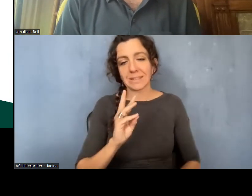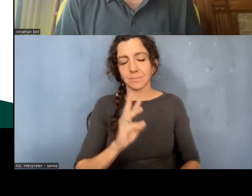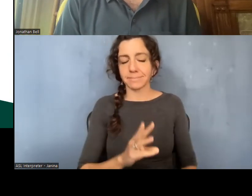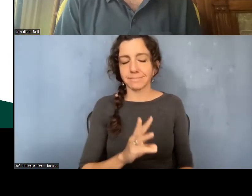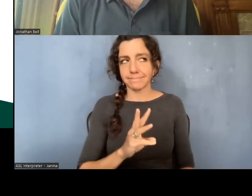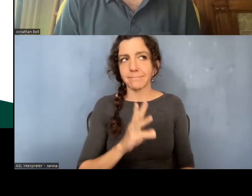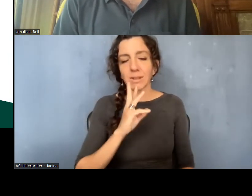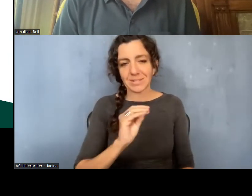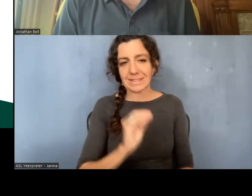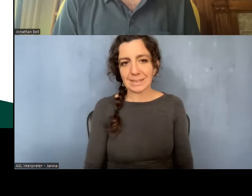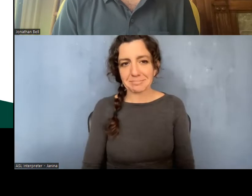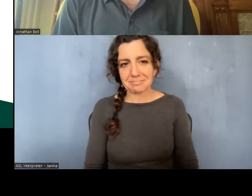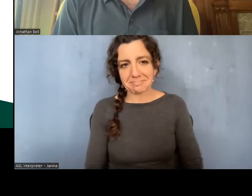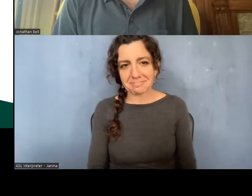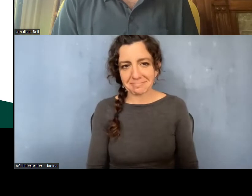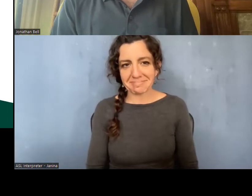please.